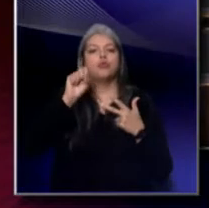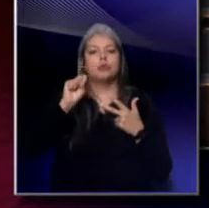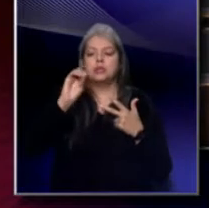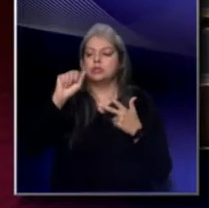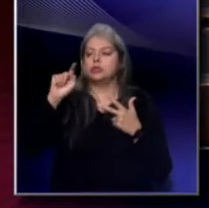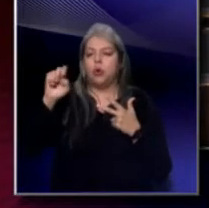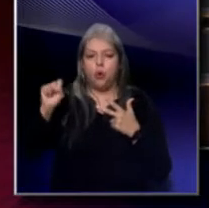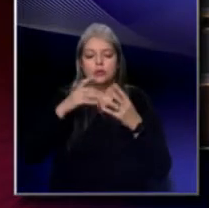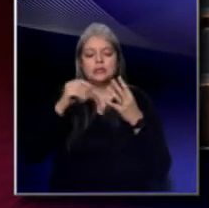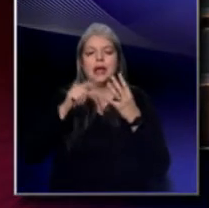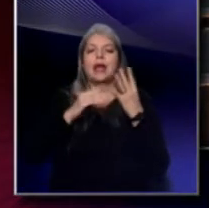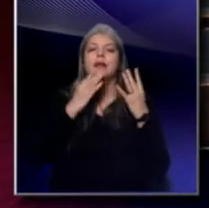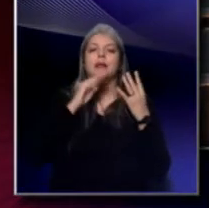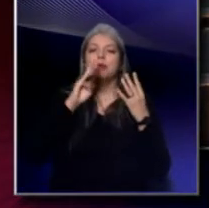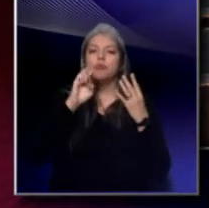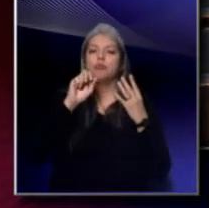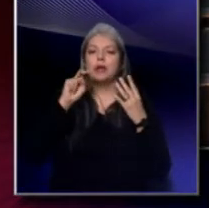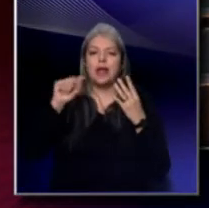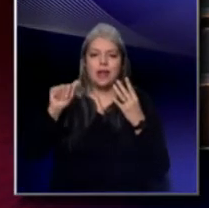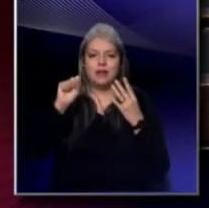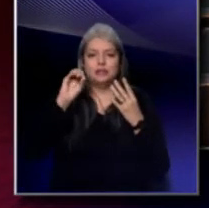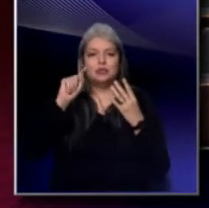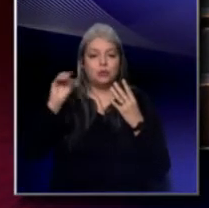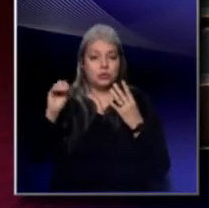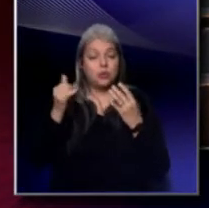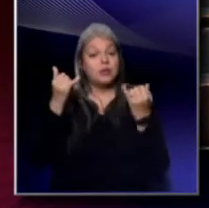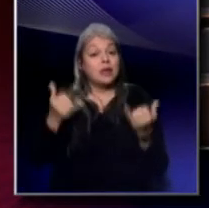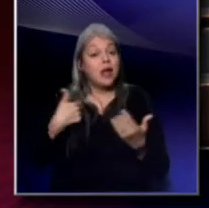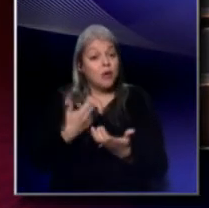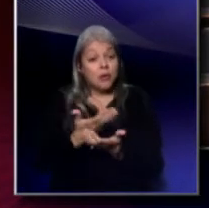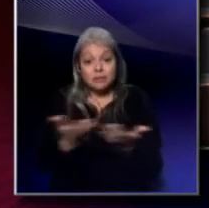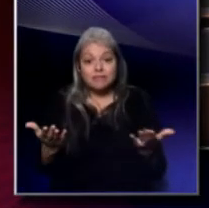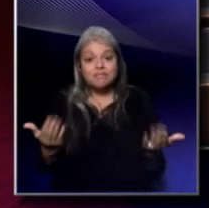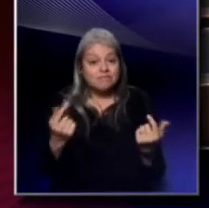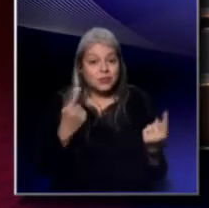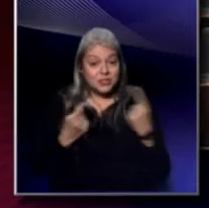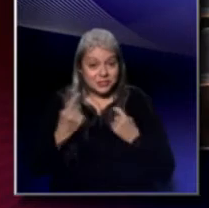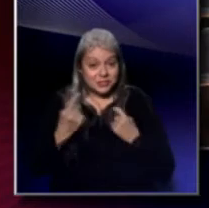year. At this time, I'd like to open this up to any questions you may have.